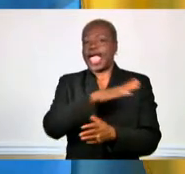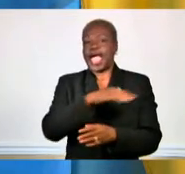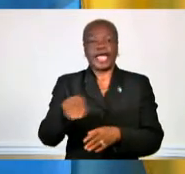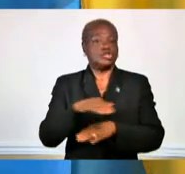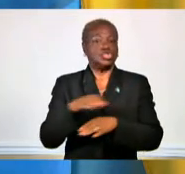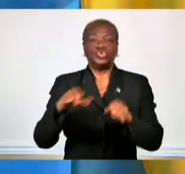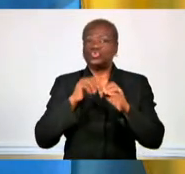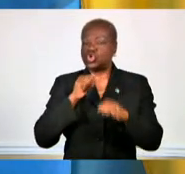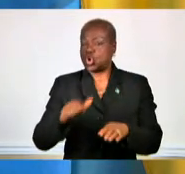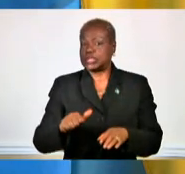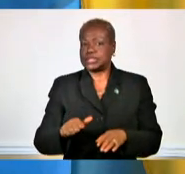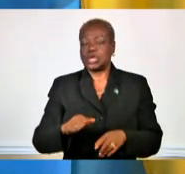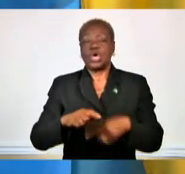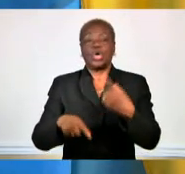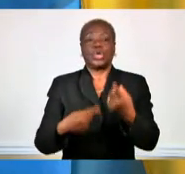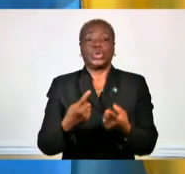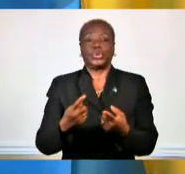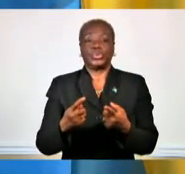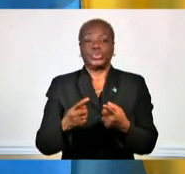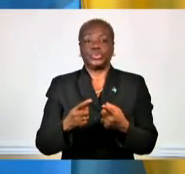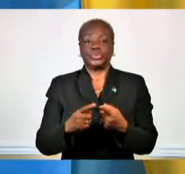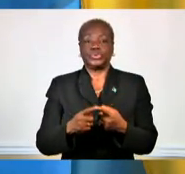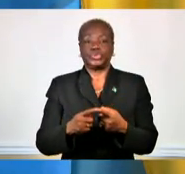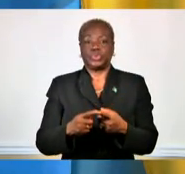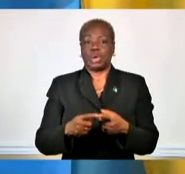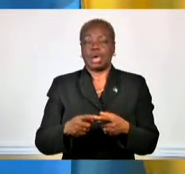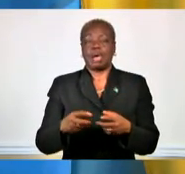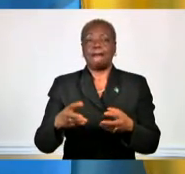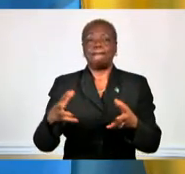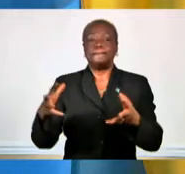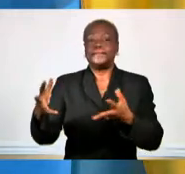not attend mass gatherings.